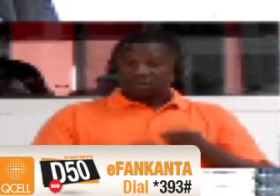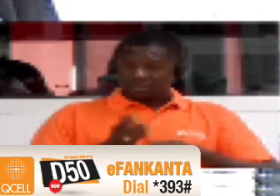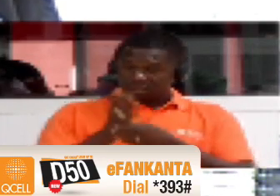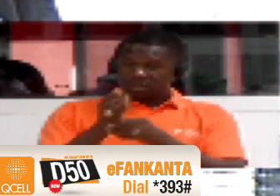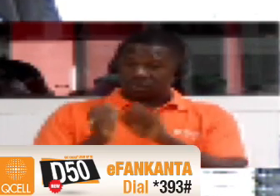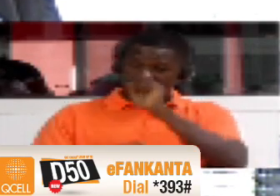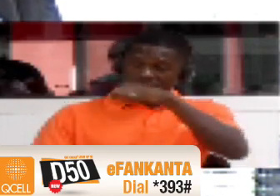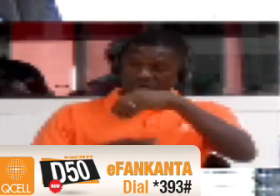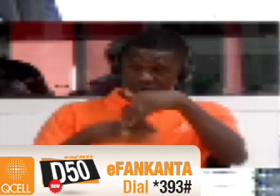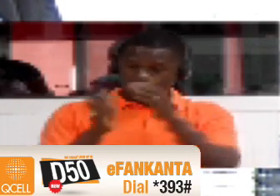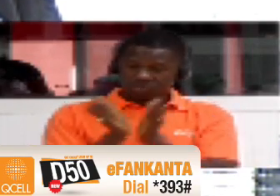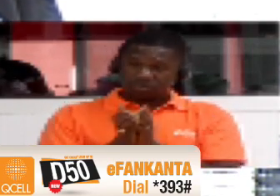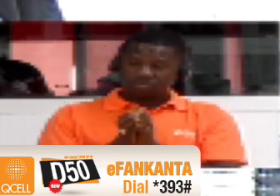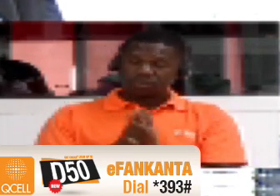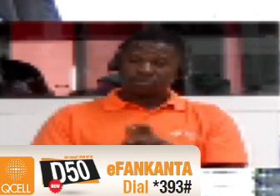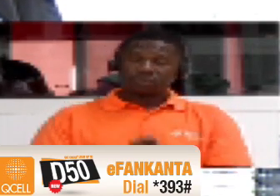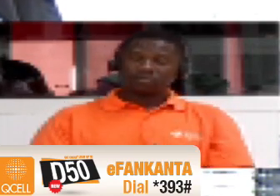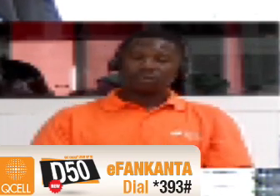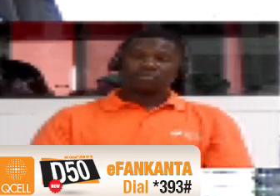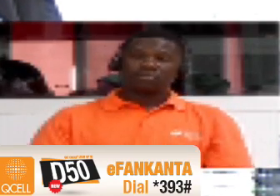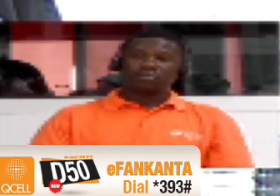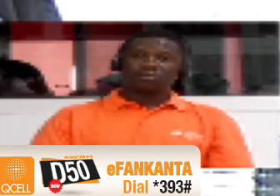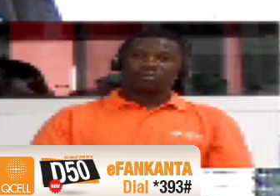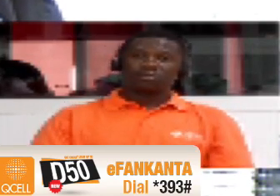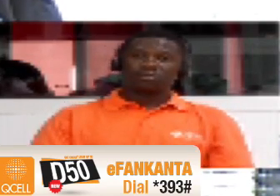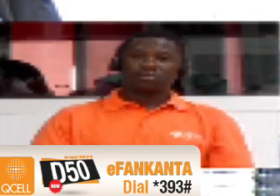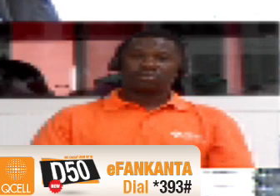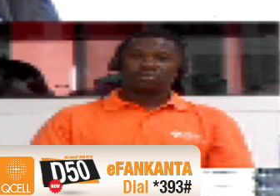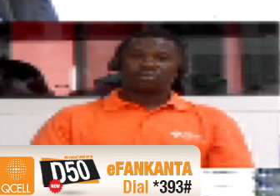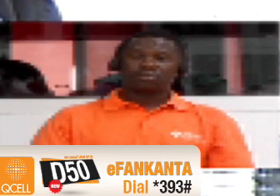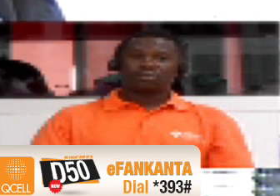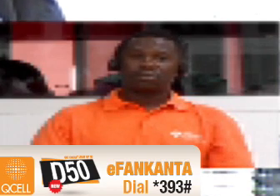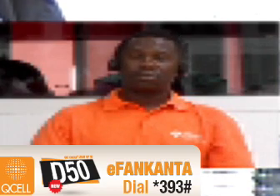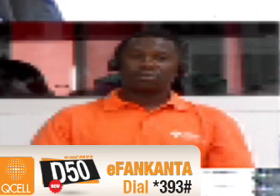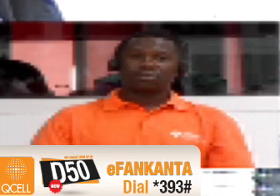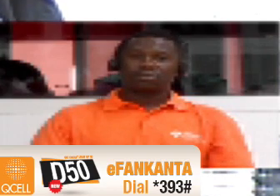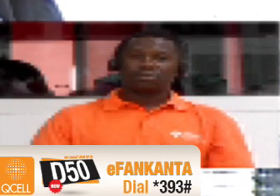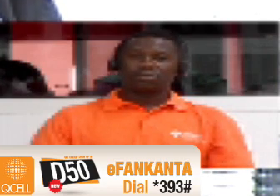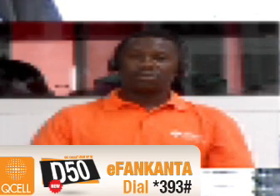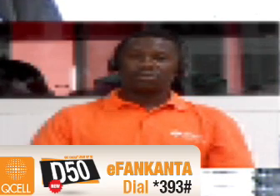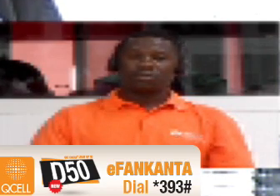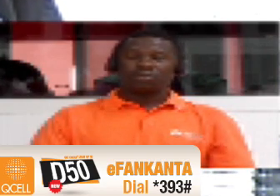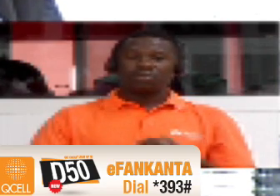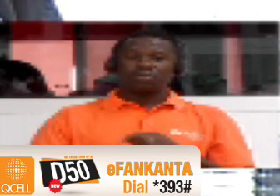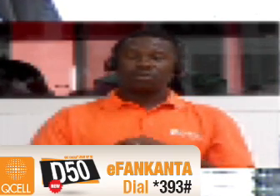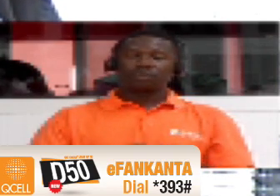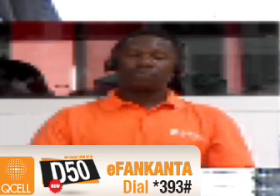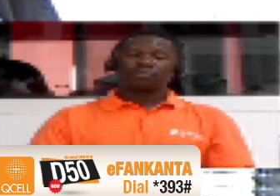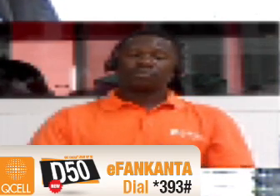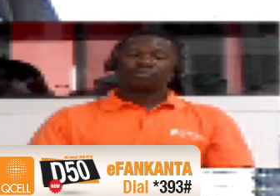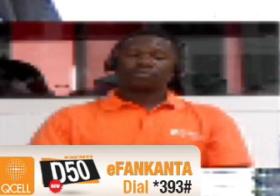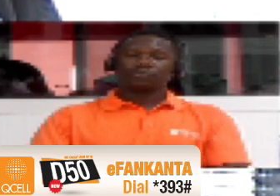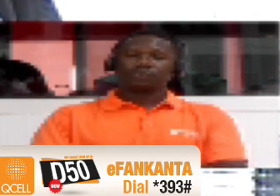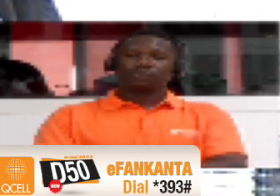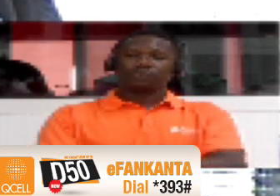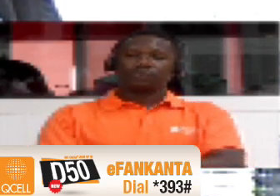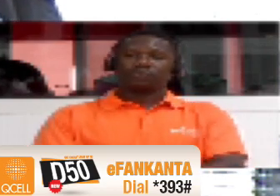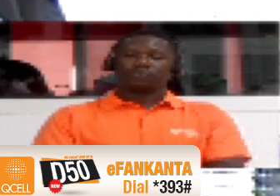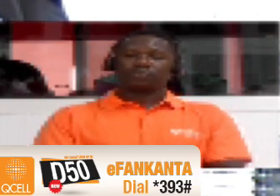bang. Banua ngatara je entolka kumani banua ngatara je wole nyama. Rengatara